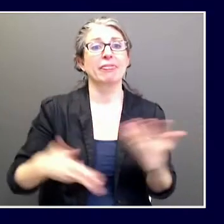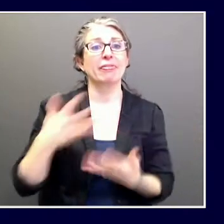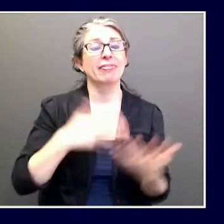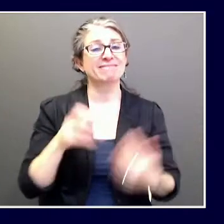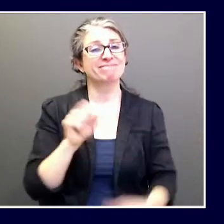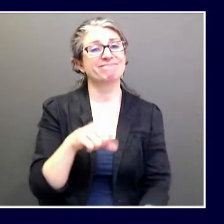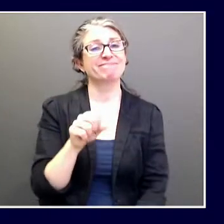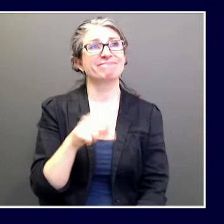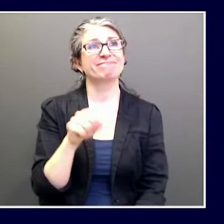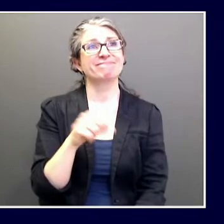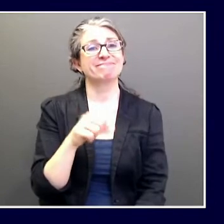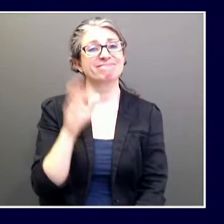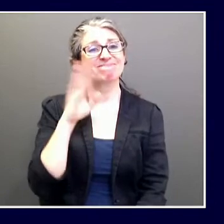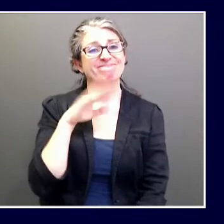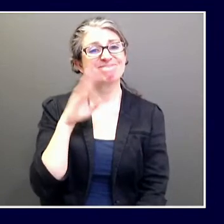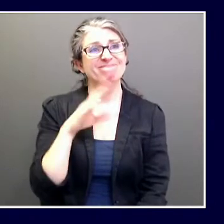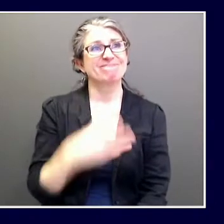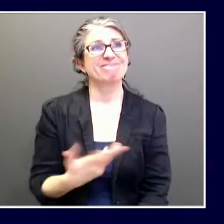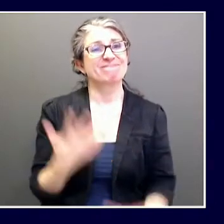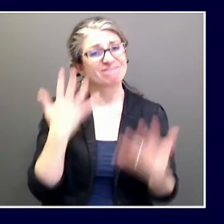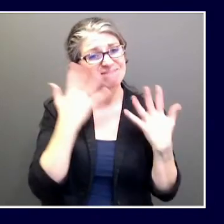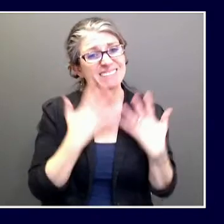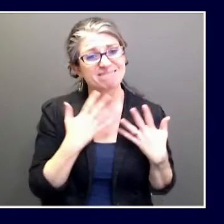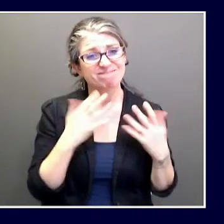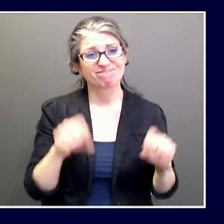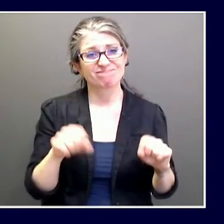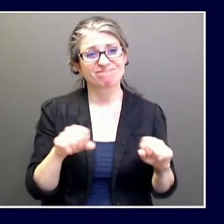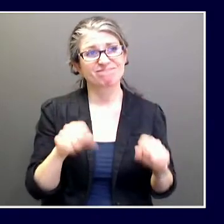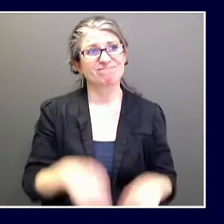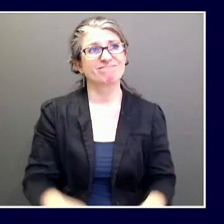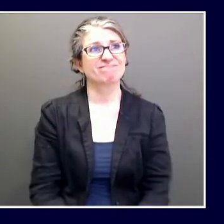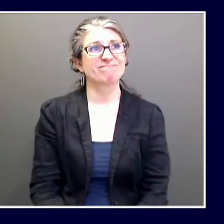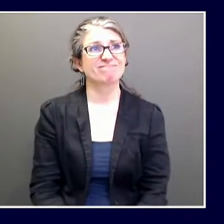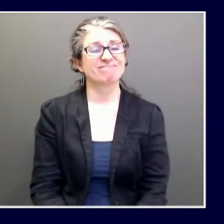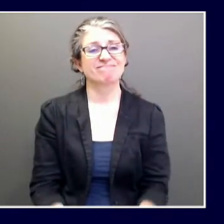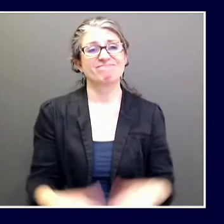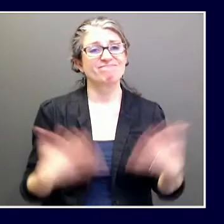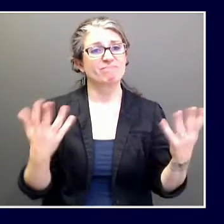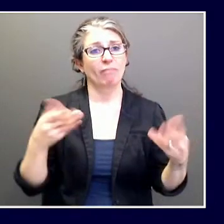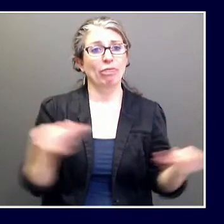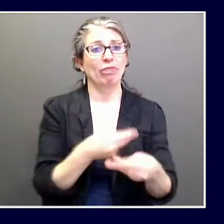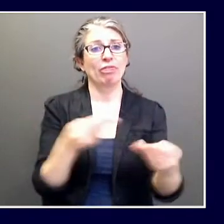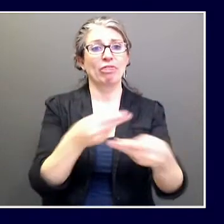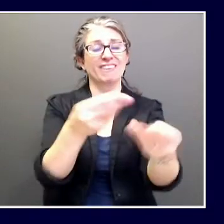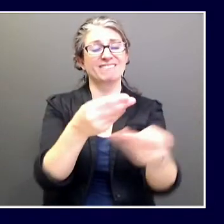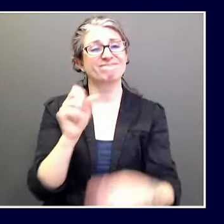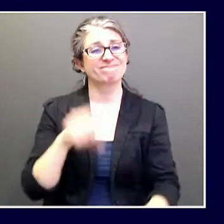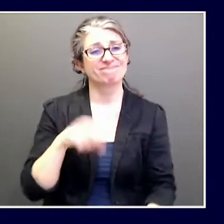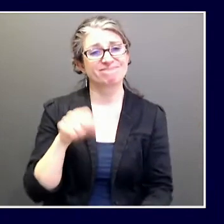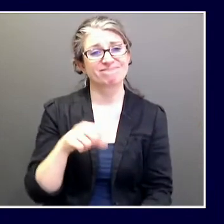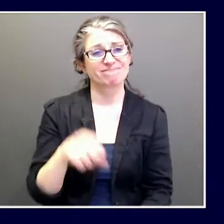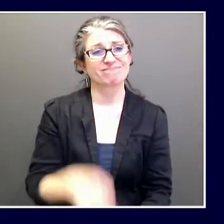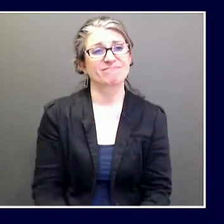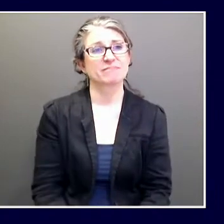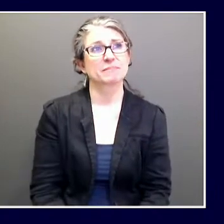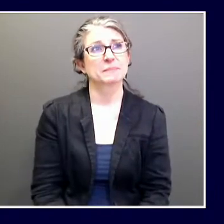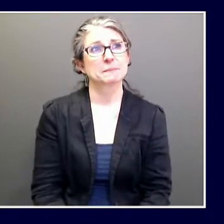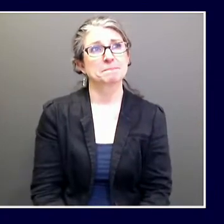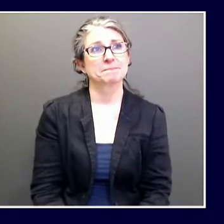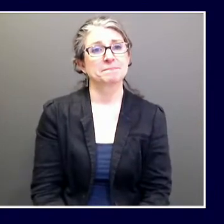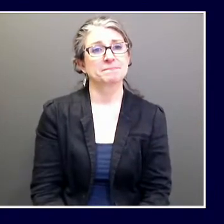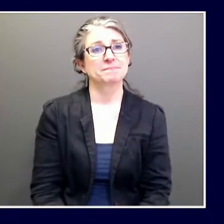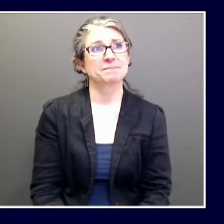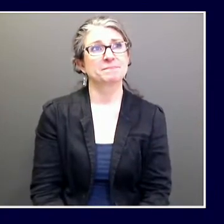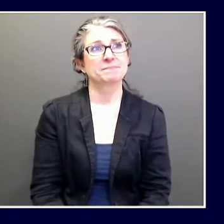some of those gatherings this year, there may have been transmission that occurred. We might expect to see cases. Generally, Annie, we look for